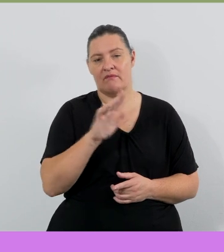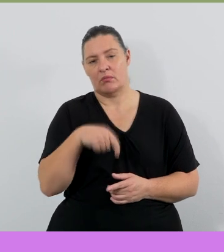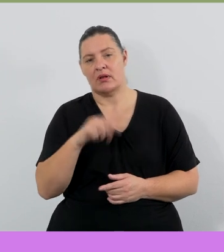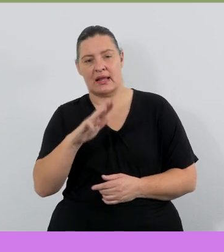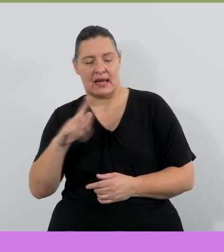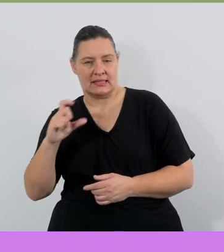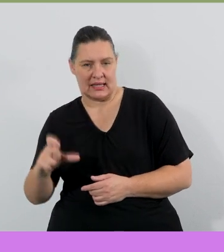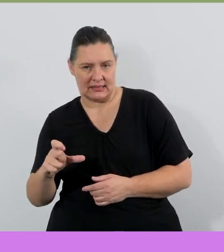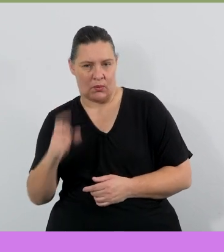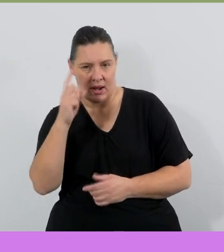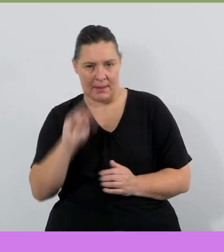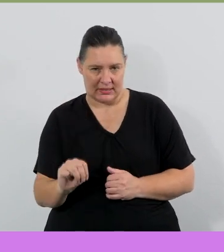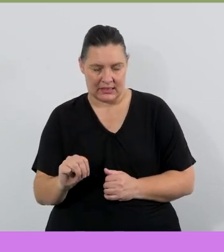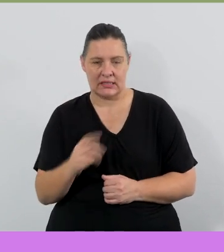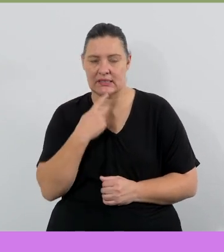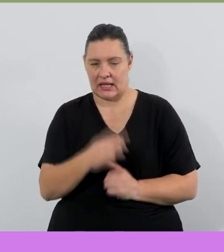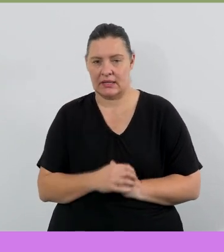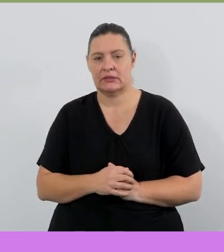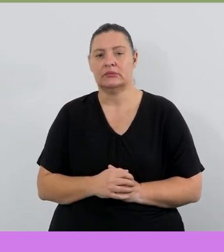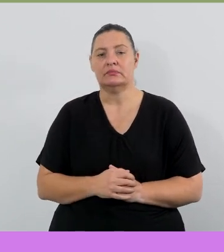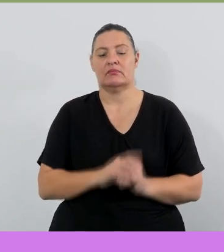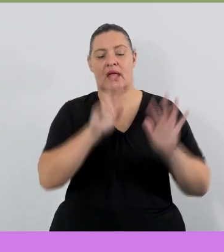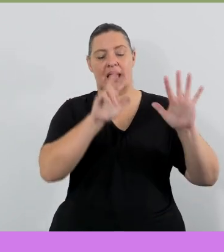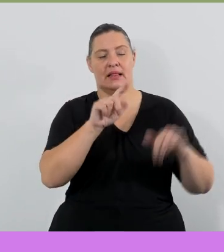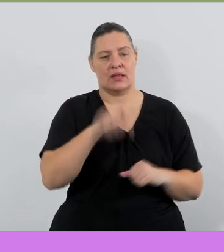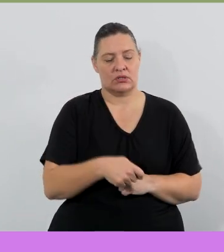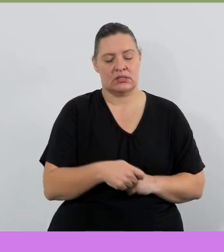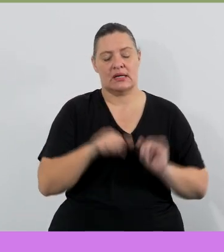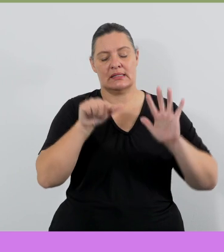Therefore, I go and I say